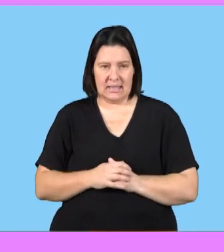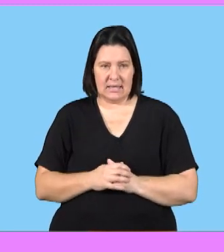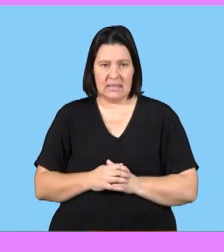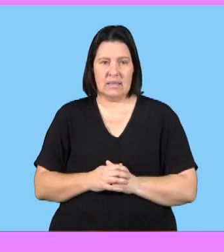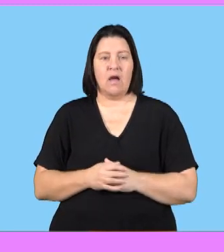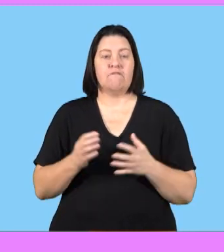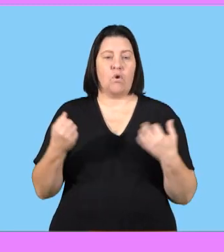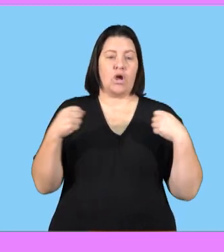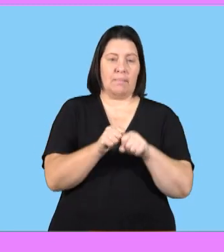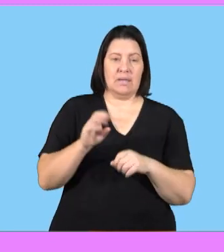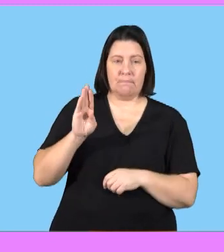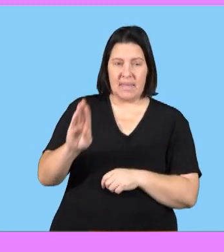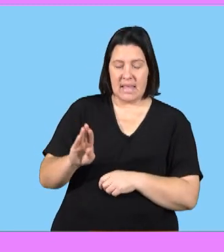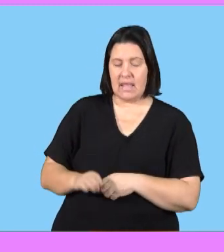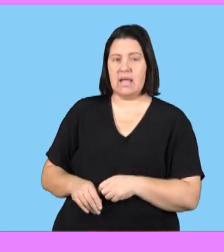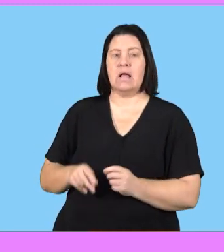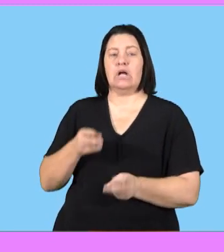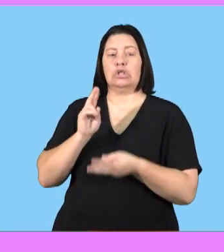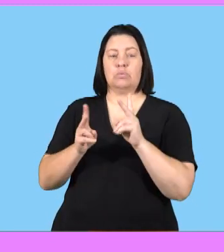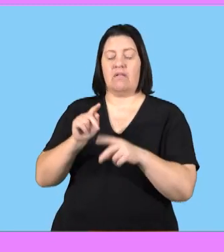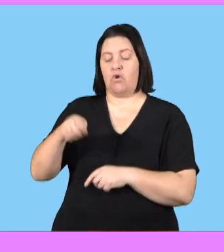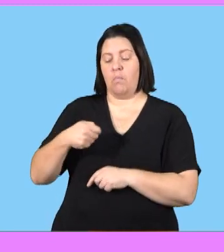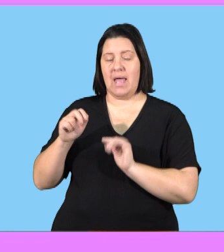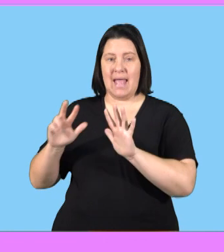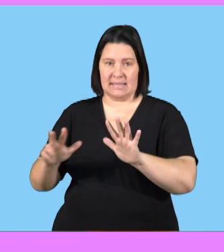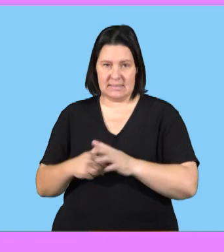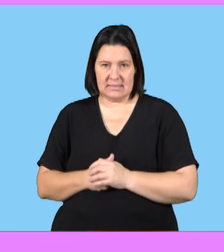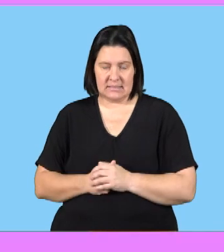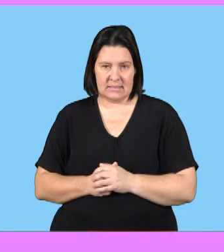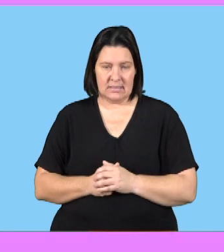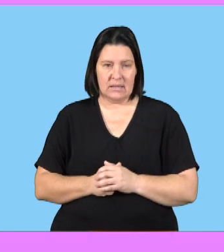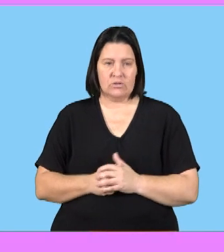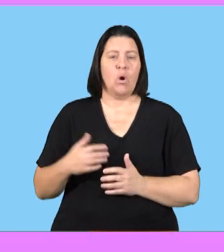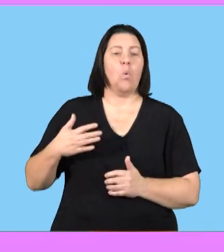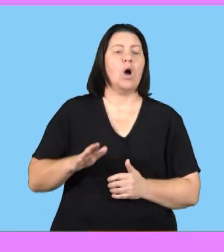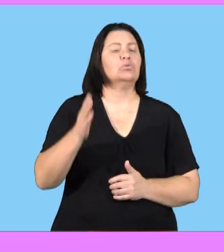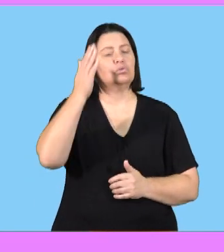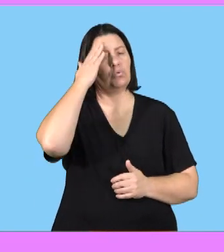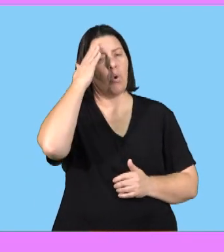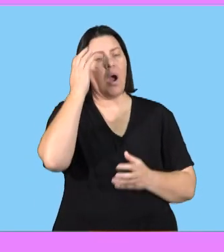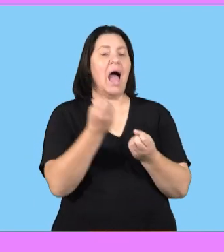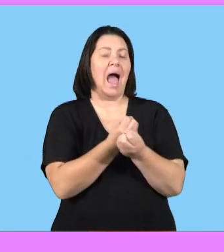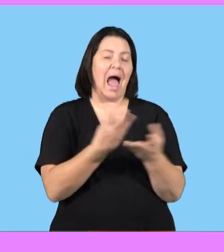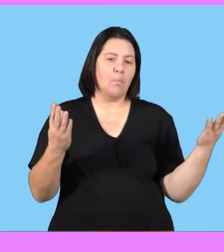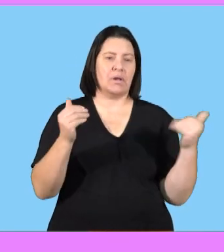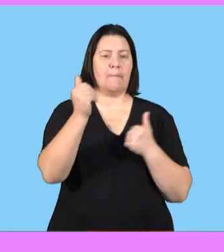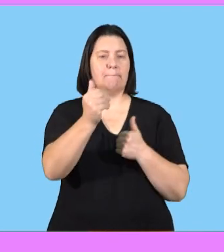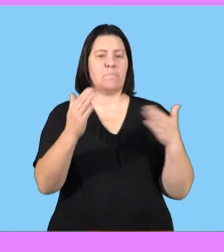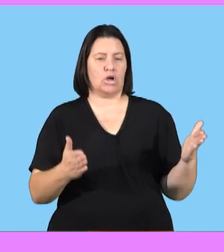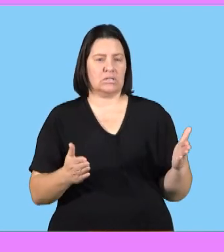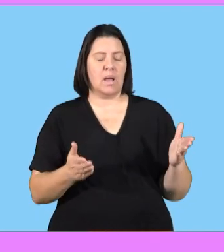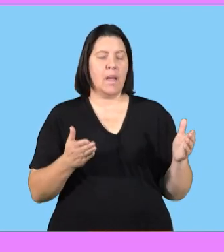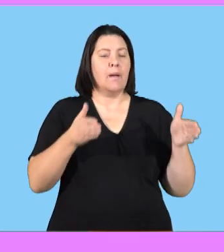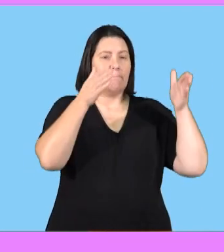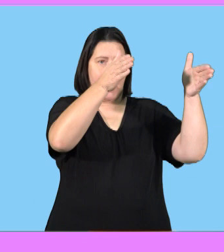18,3. For cabinet B, it was 12,8. So we want to know how many boxes will